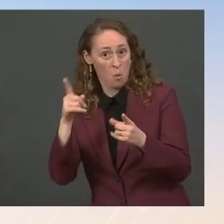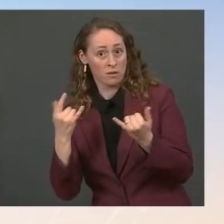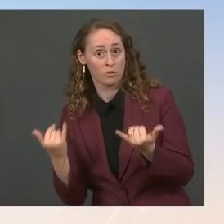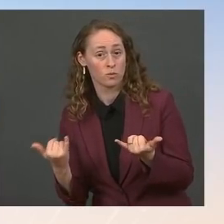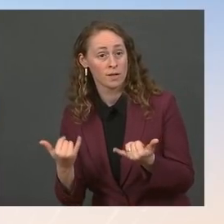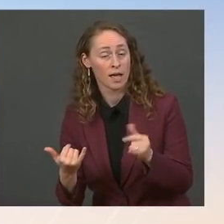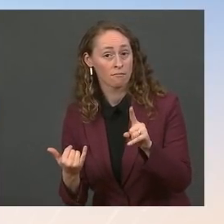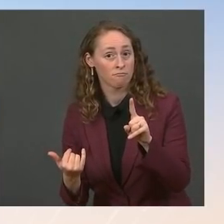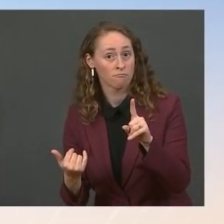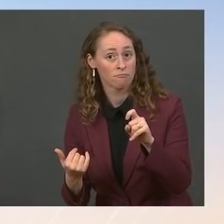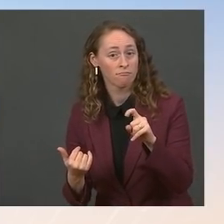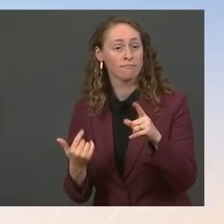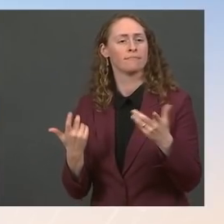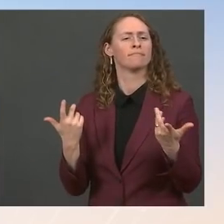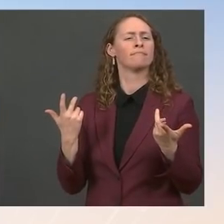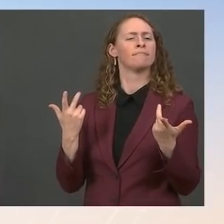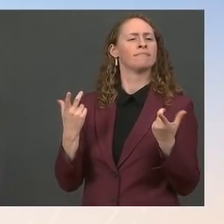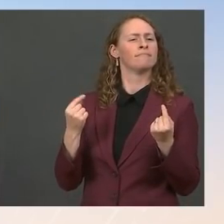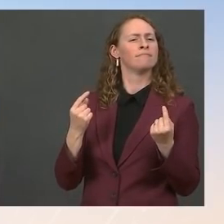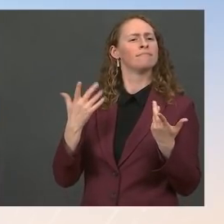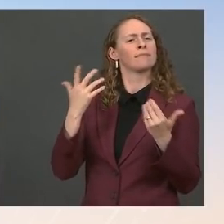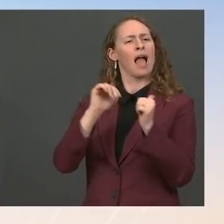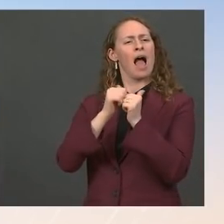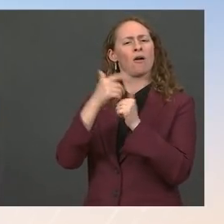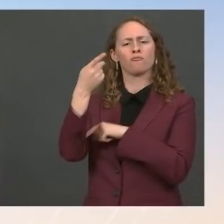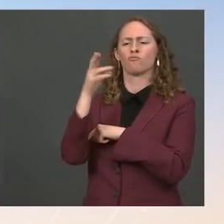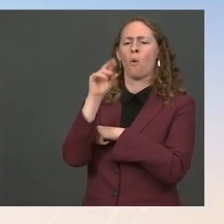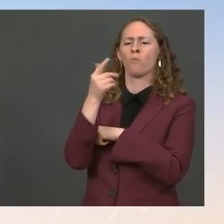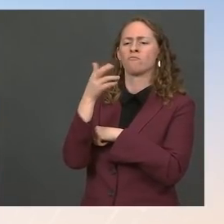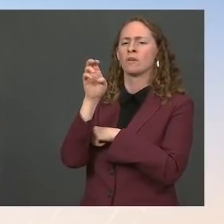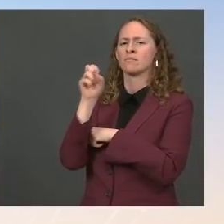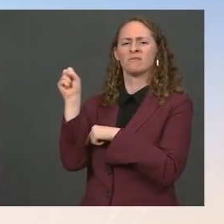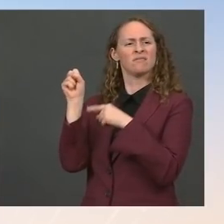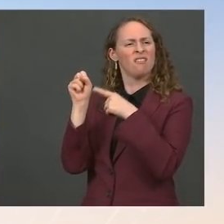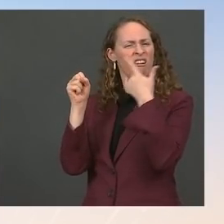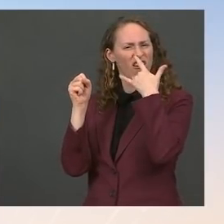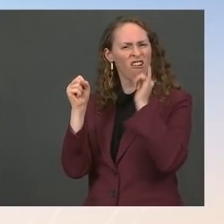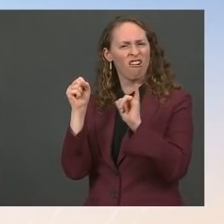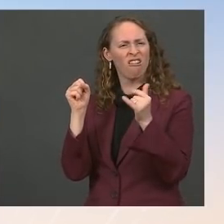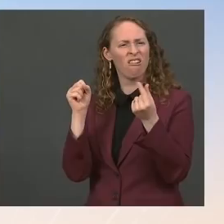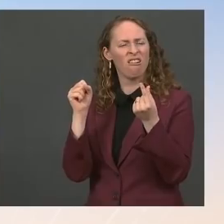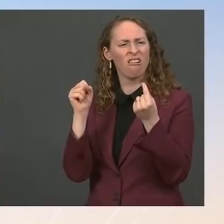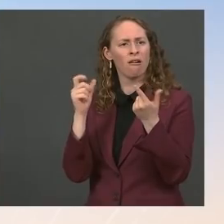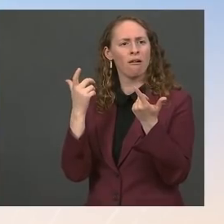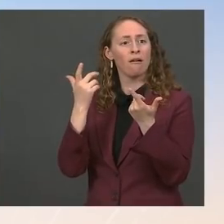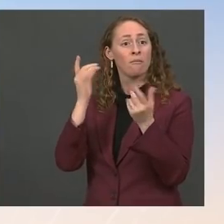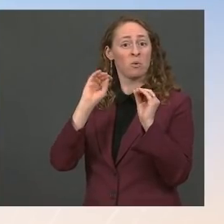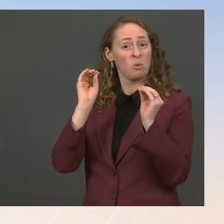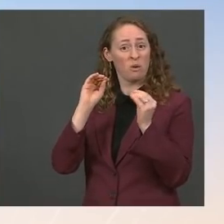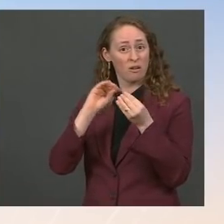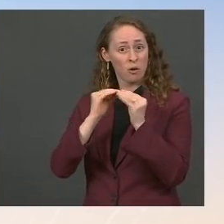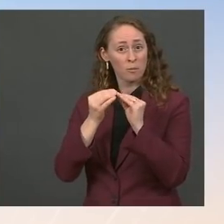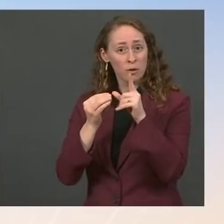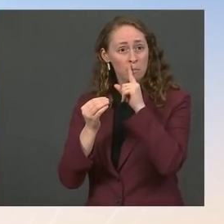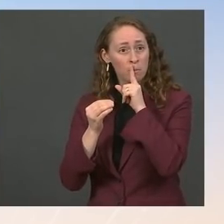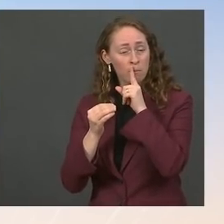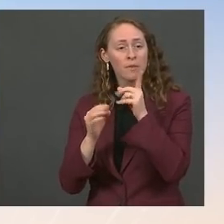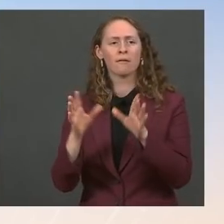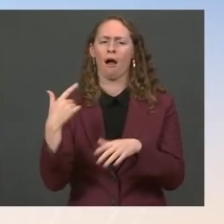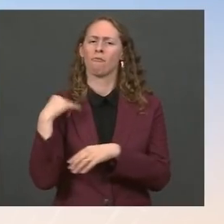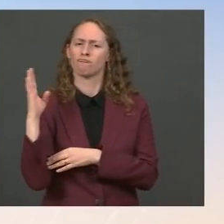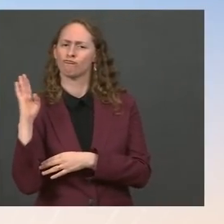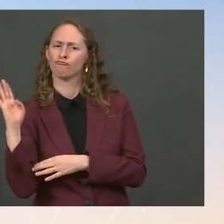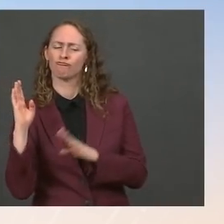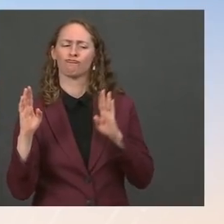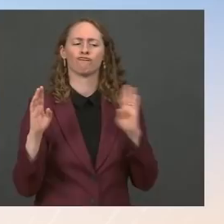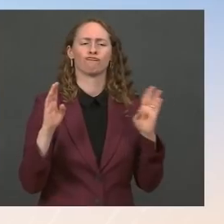way to define progress for today if it's not to create a top line figure? We're going to make progress behind the scenes in order to